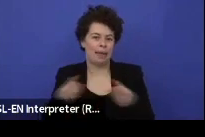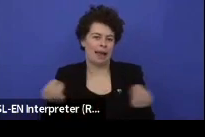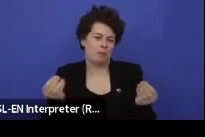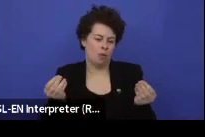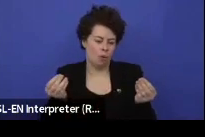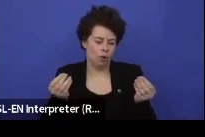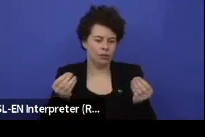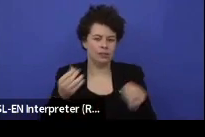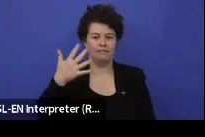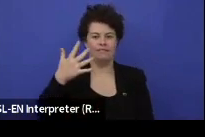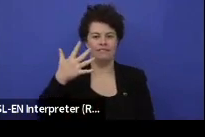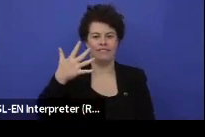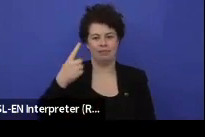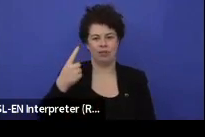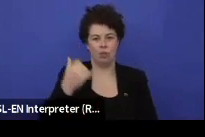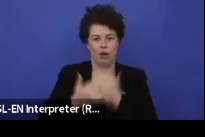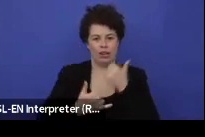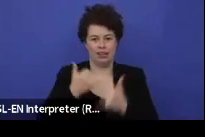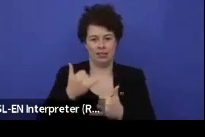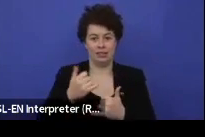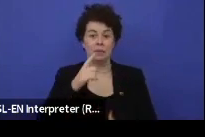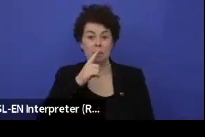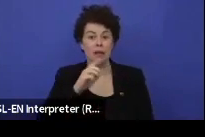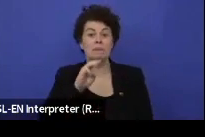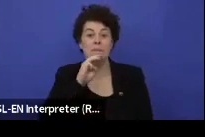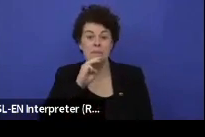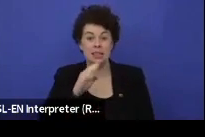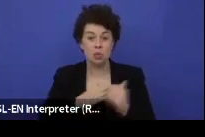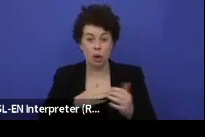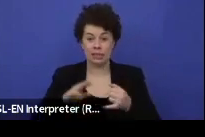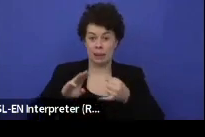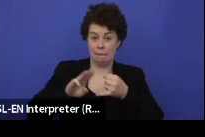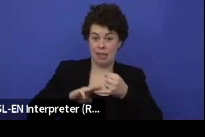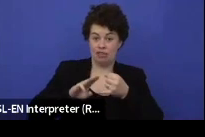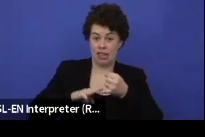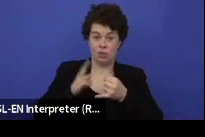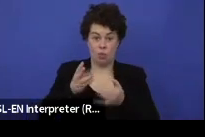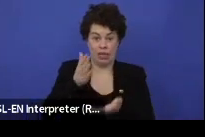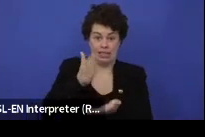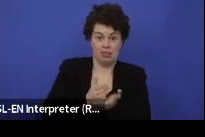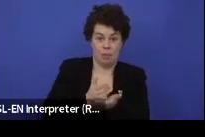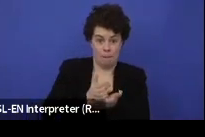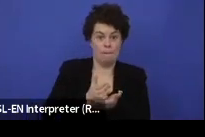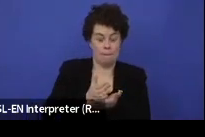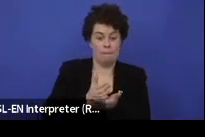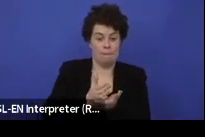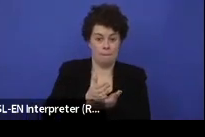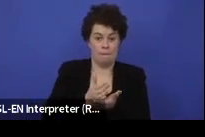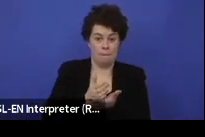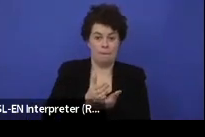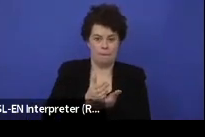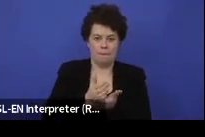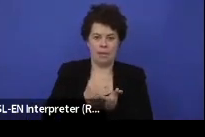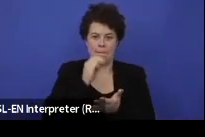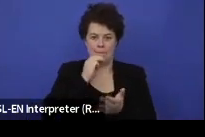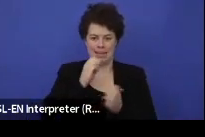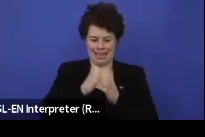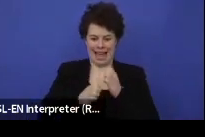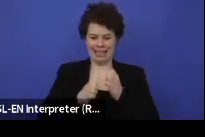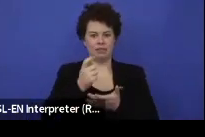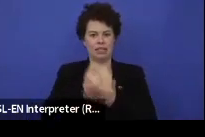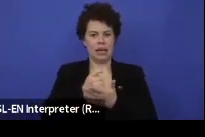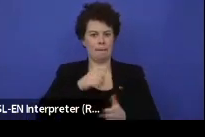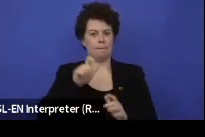it literally means that periods will stop, so menstruation will stop, and then obviously it's the end of the person's reproductive